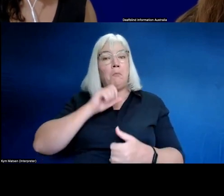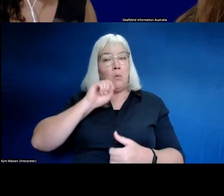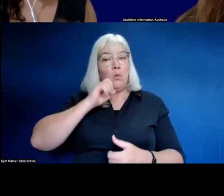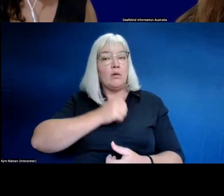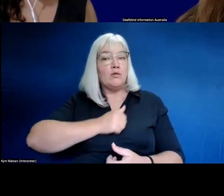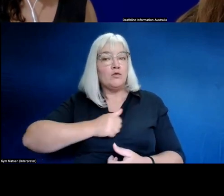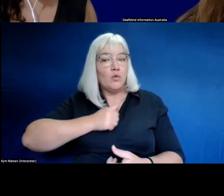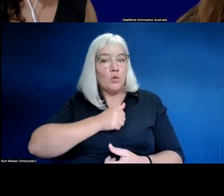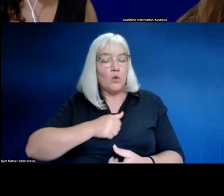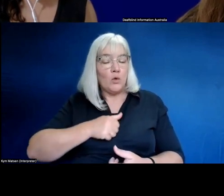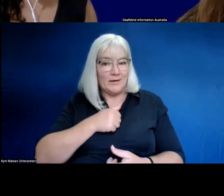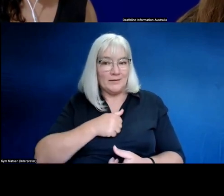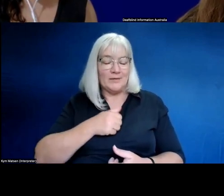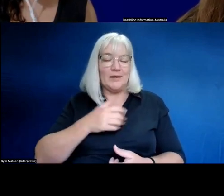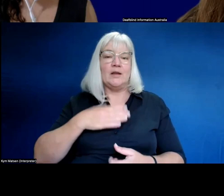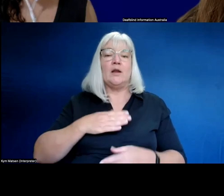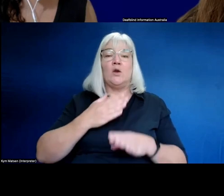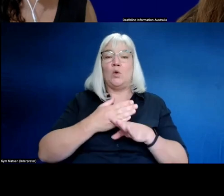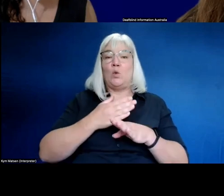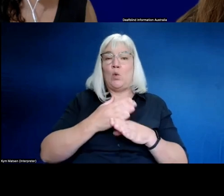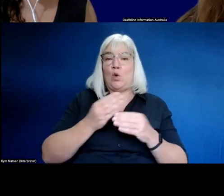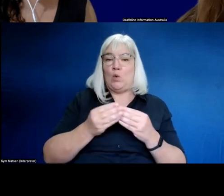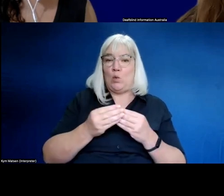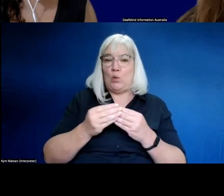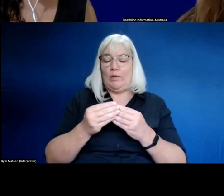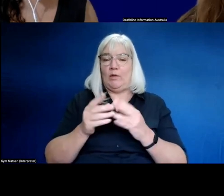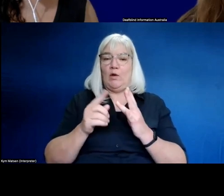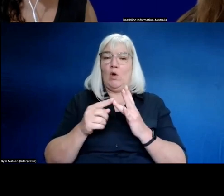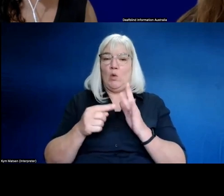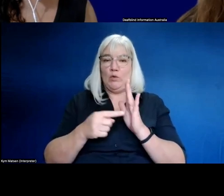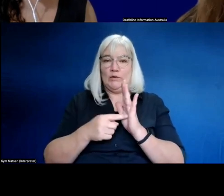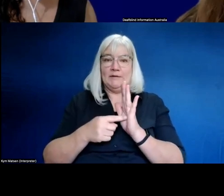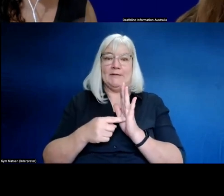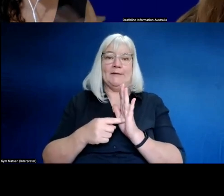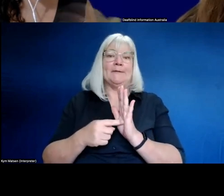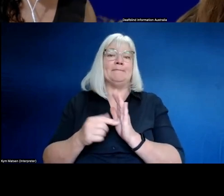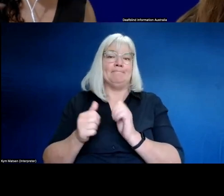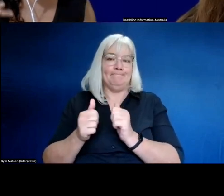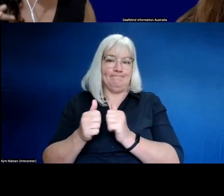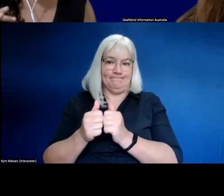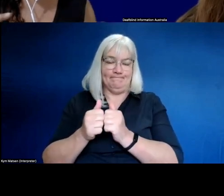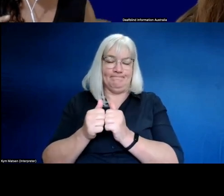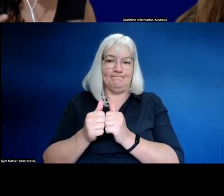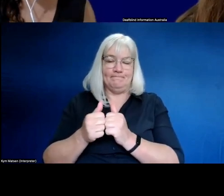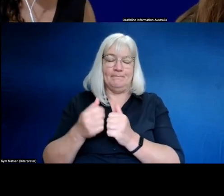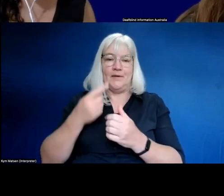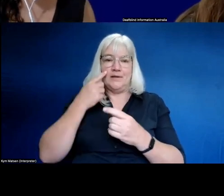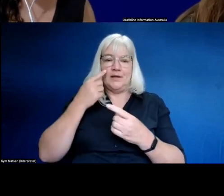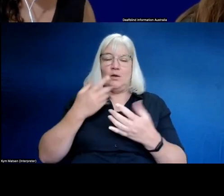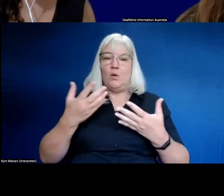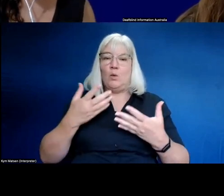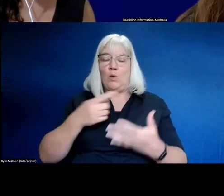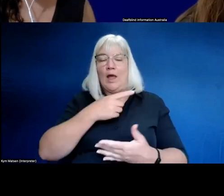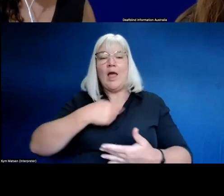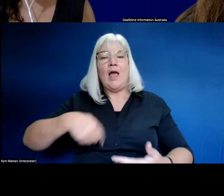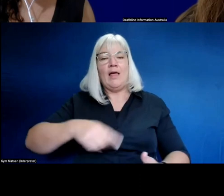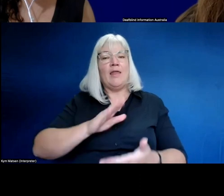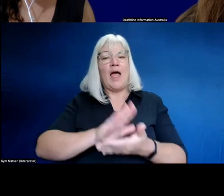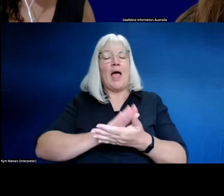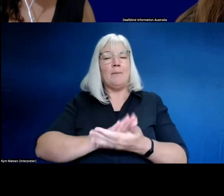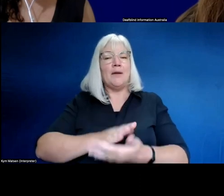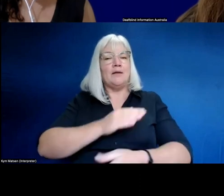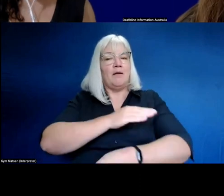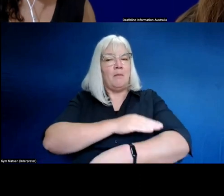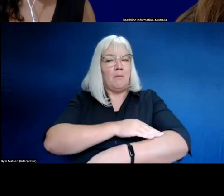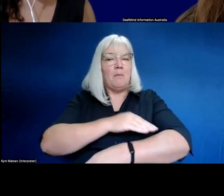You'd work really closely with an OT probably around this, and looking at areas of the body where the child does accept touch and